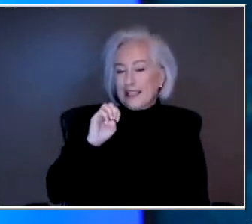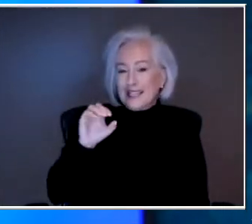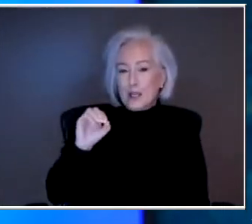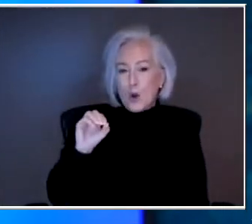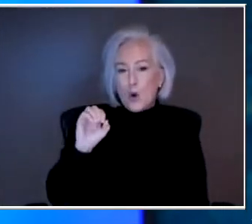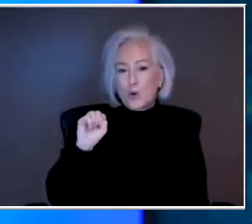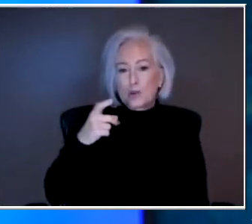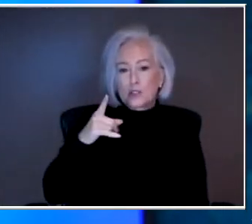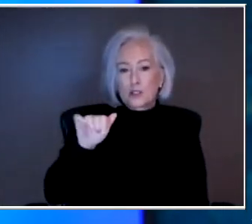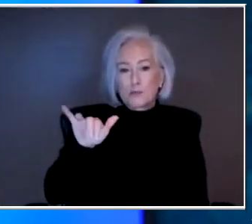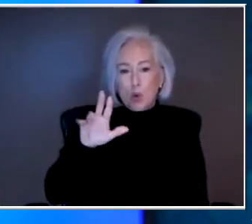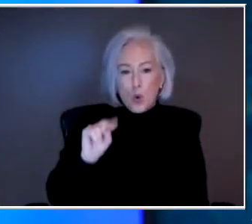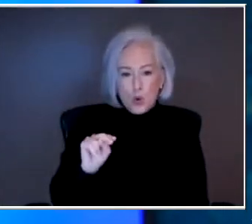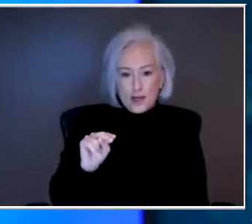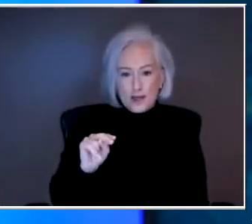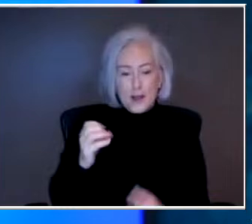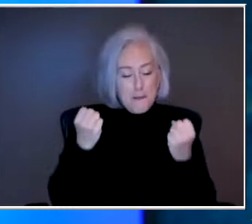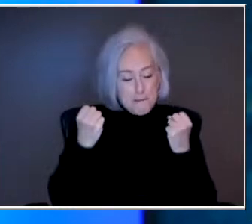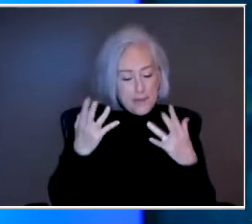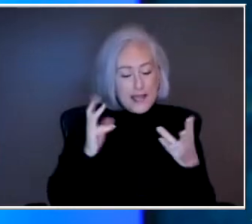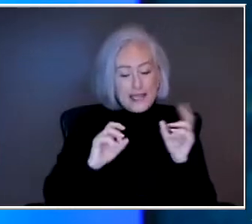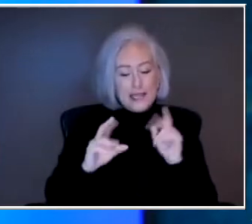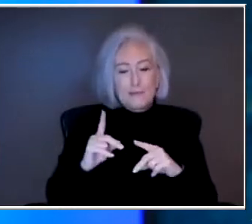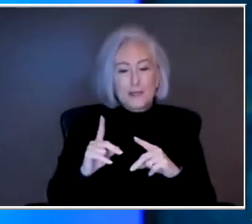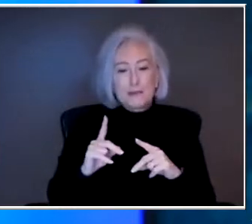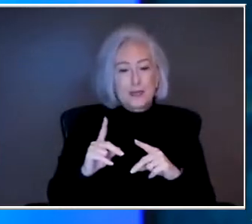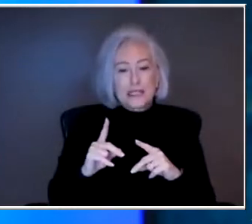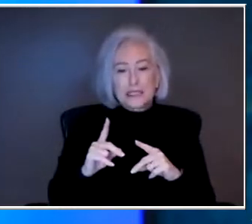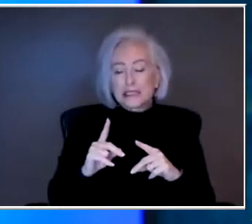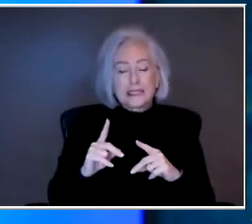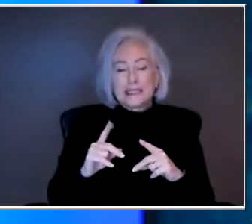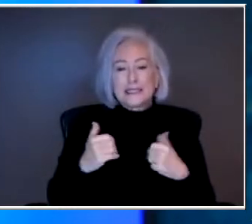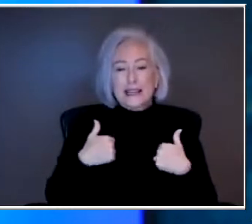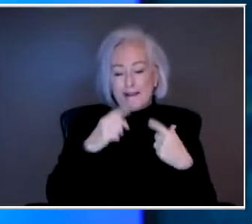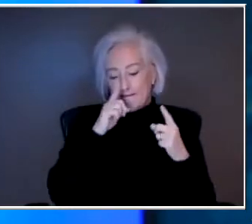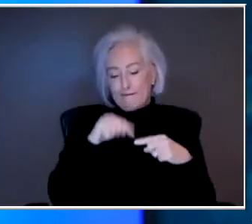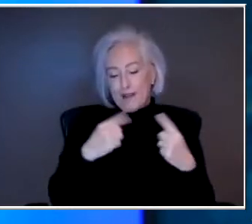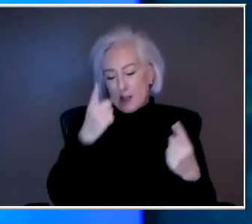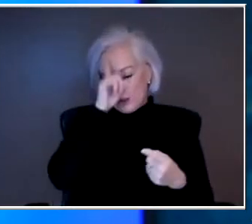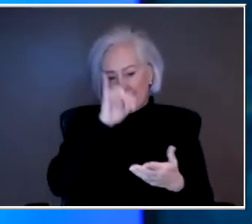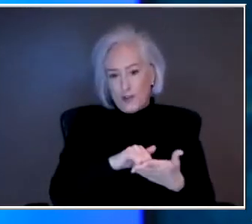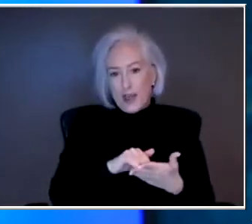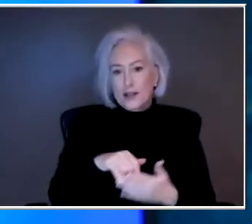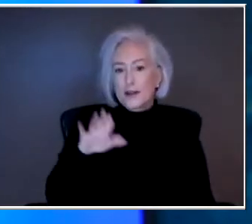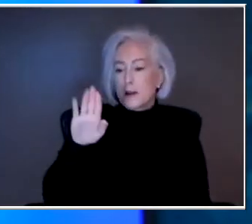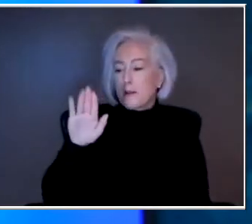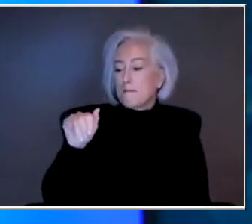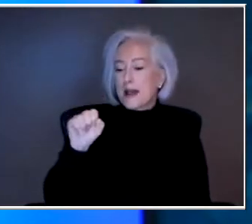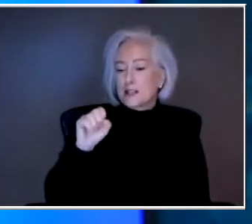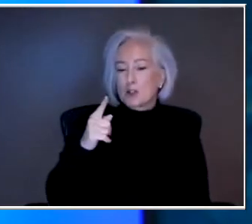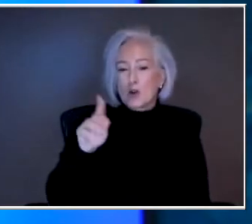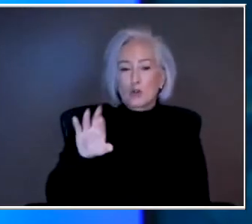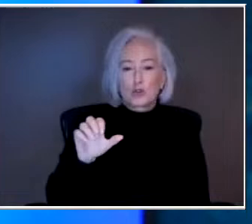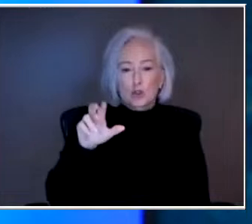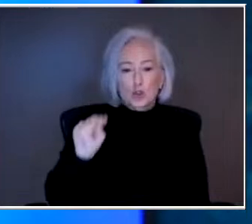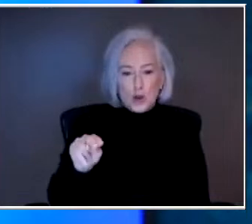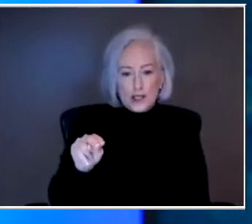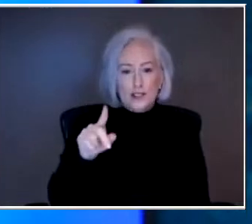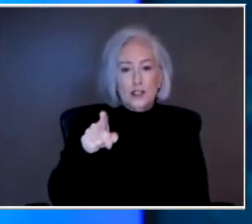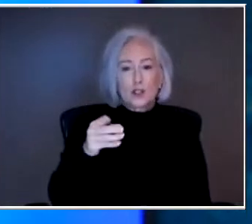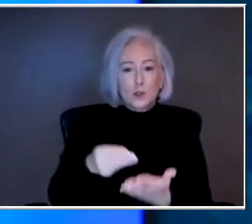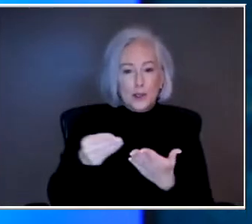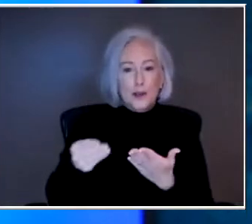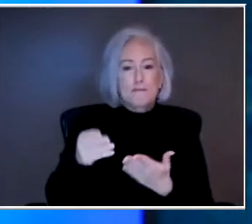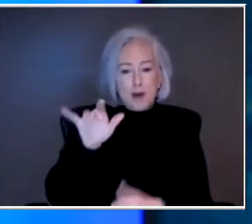skin irritation to it if you're using it. But just Bacitracin, which can be bought over the counter, and you can just get the generic antibiotic